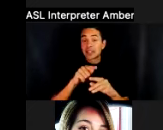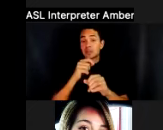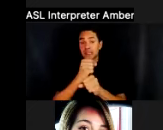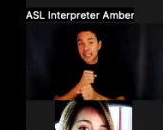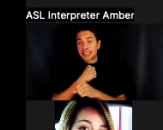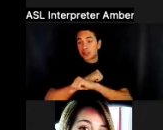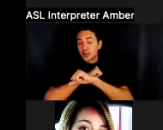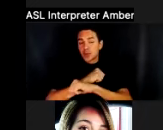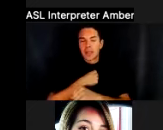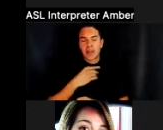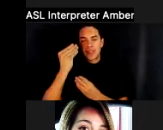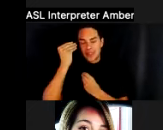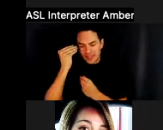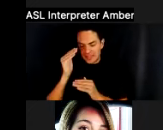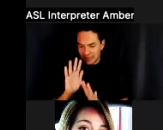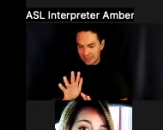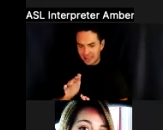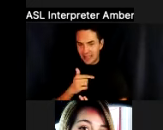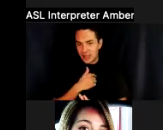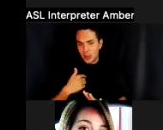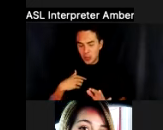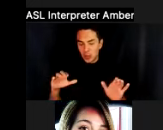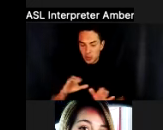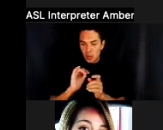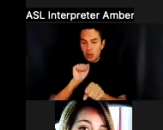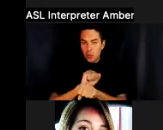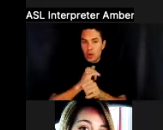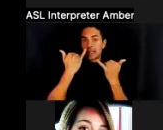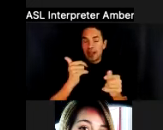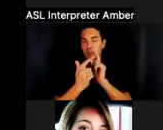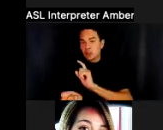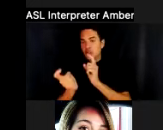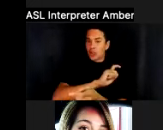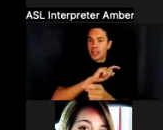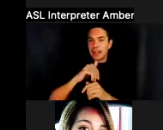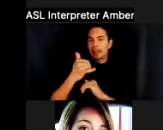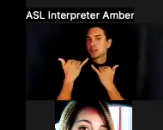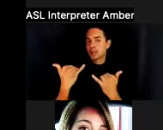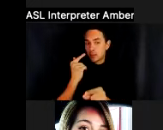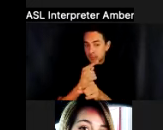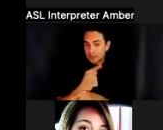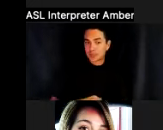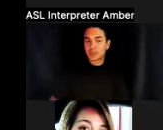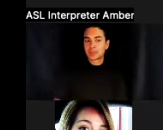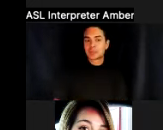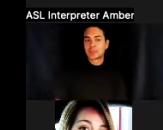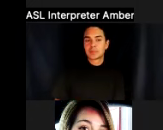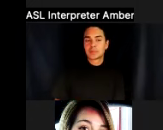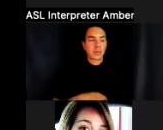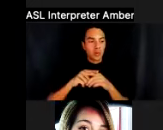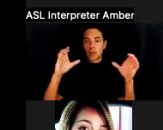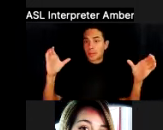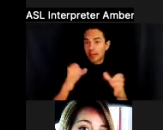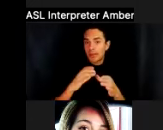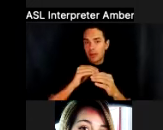And I'd like to think that we're really doing some work right now to change this today, to come together and